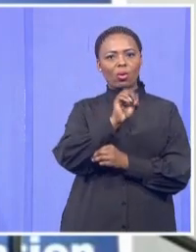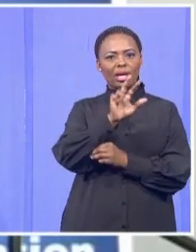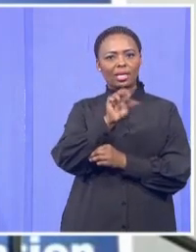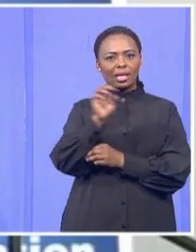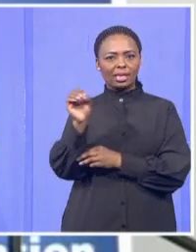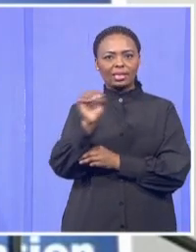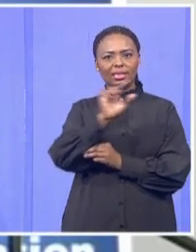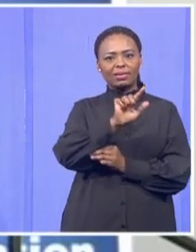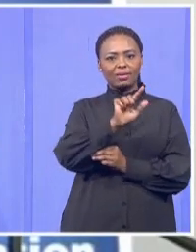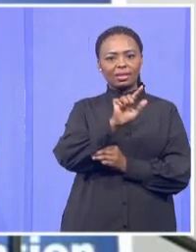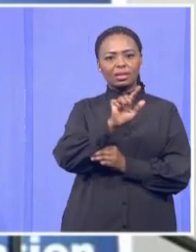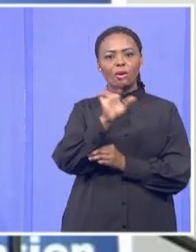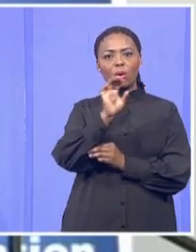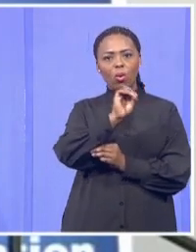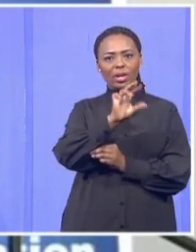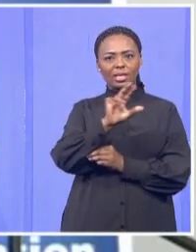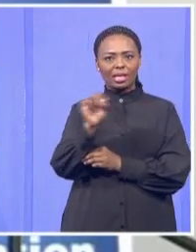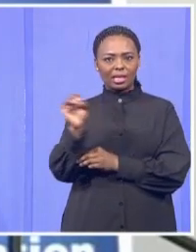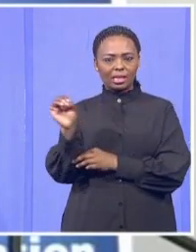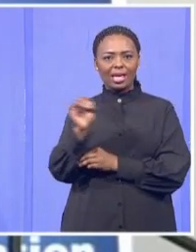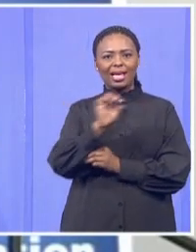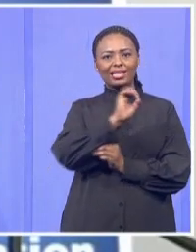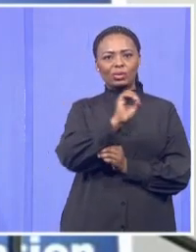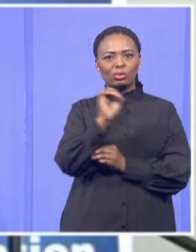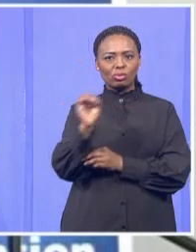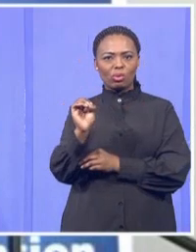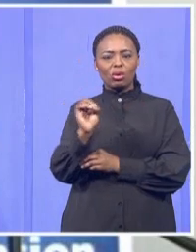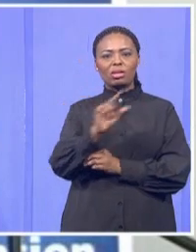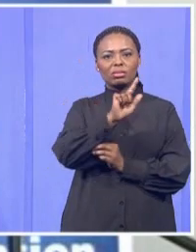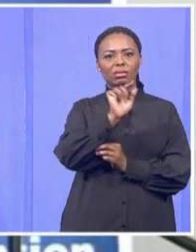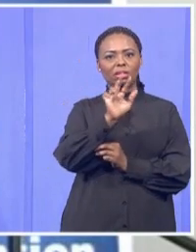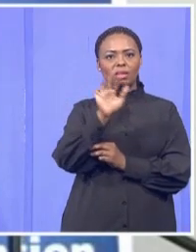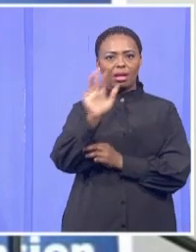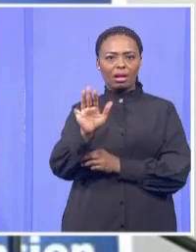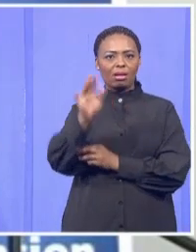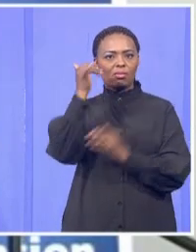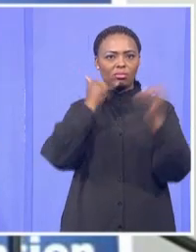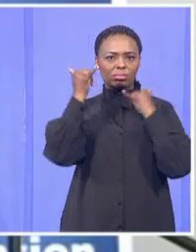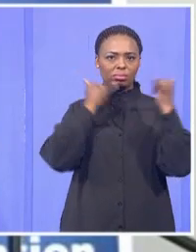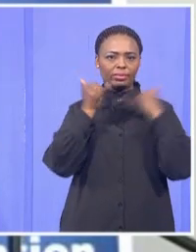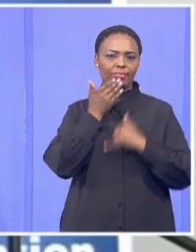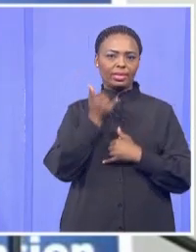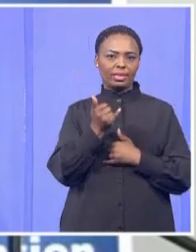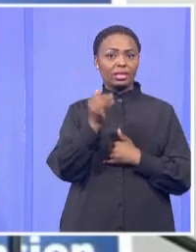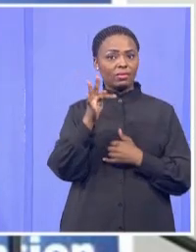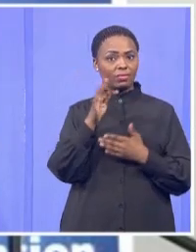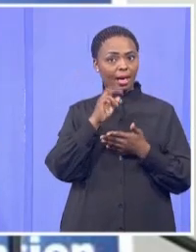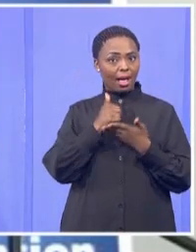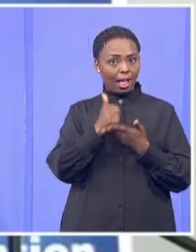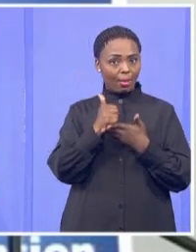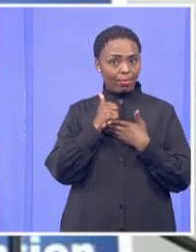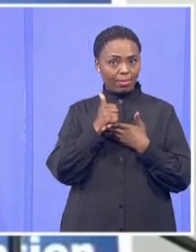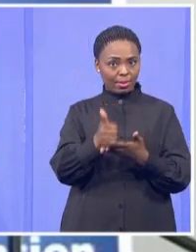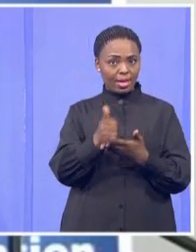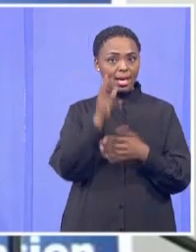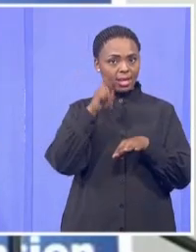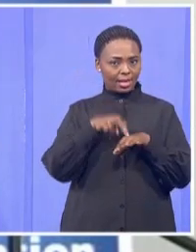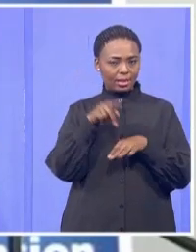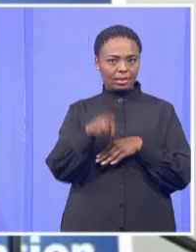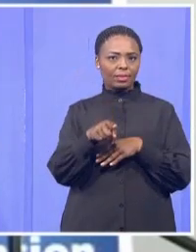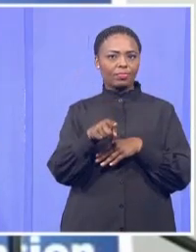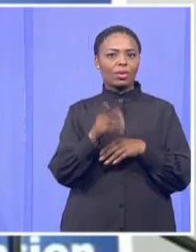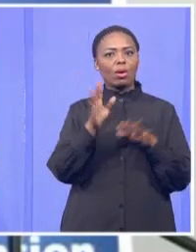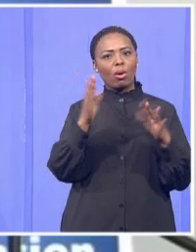789 0800 000 789 if they need assistance, or they can visit